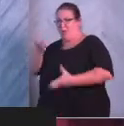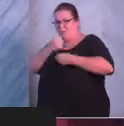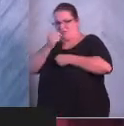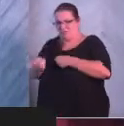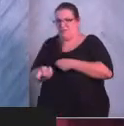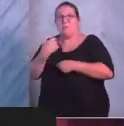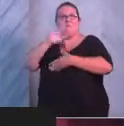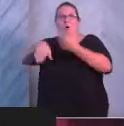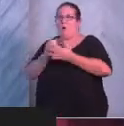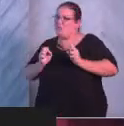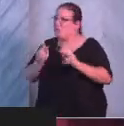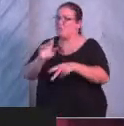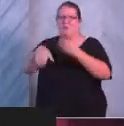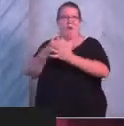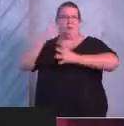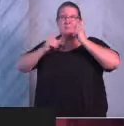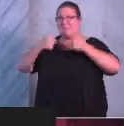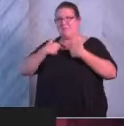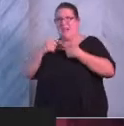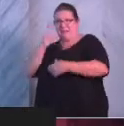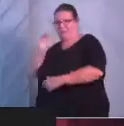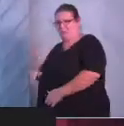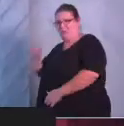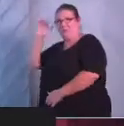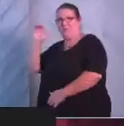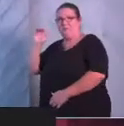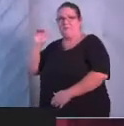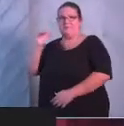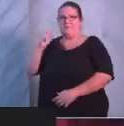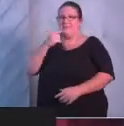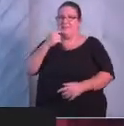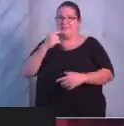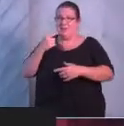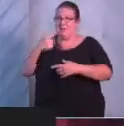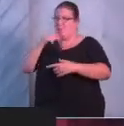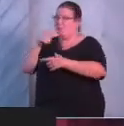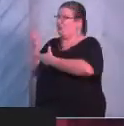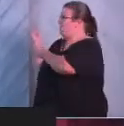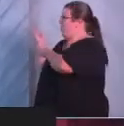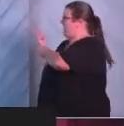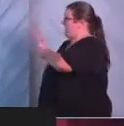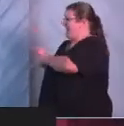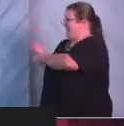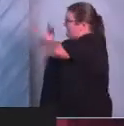and experiences that I did. They do say that we do not inherit this earth from our ancestors, but we borrow it from